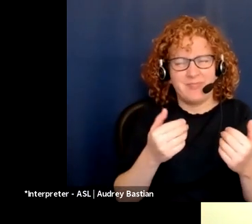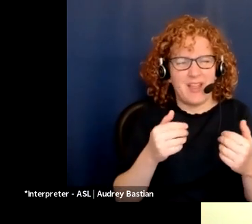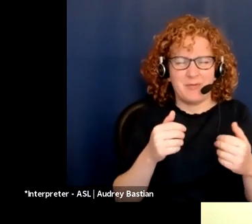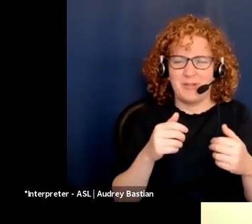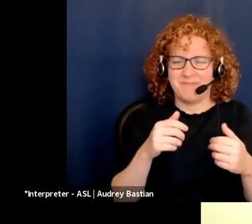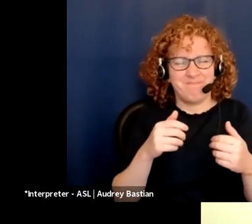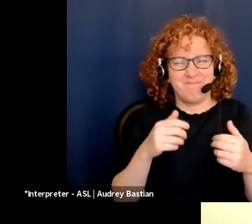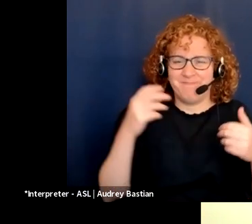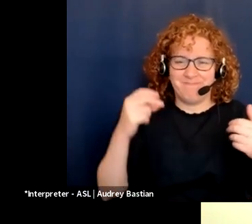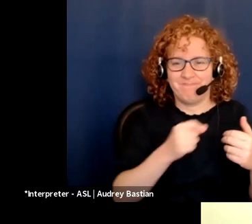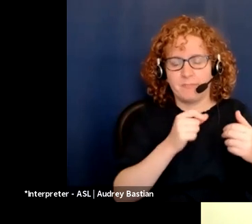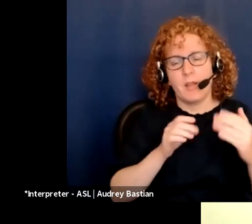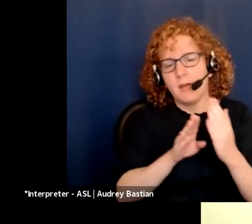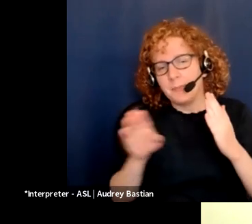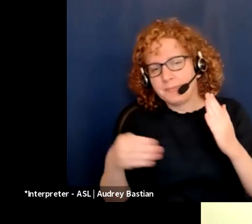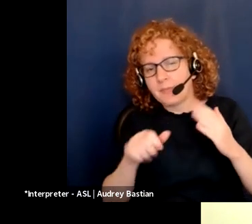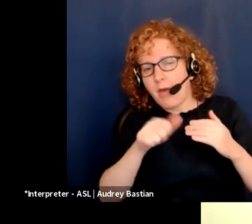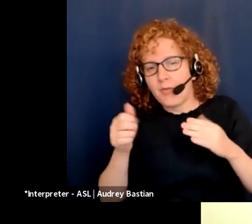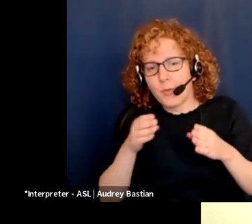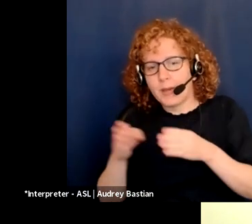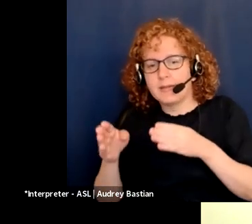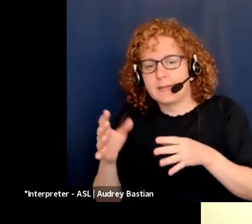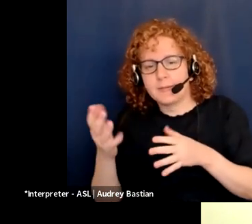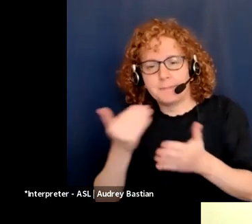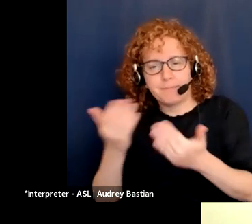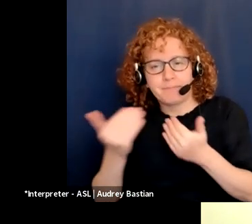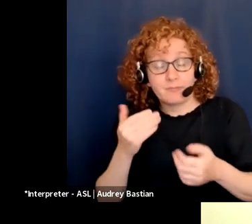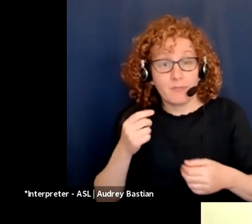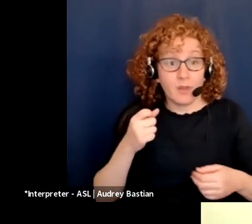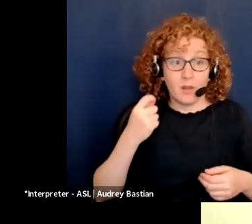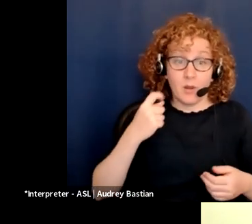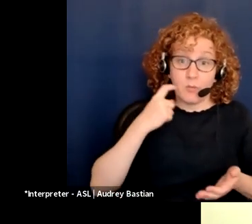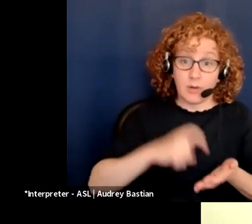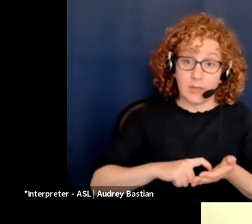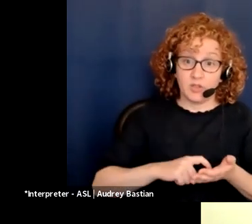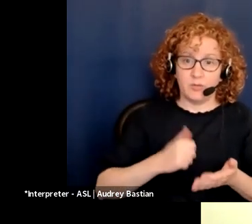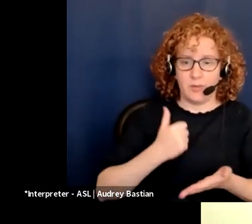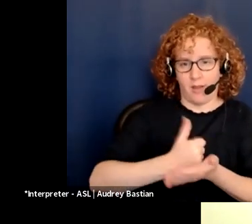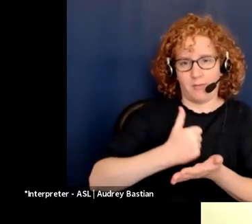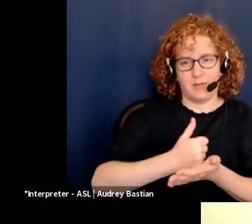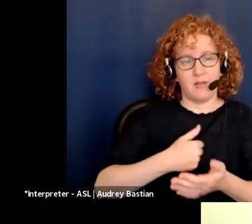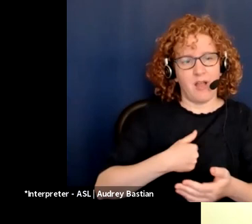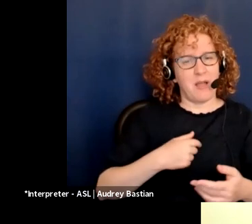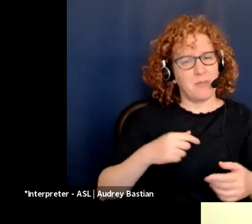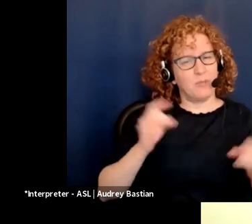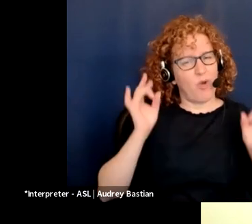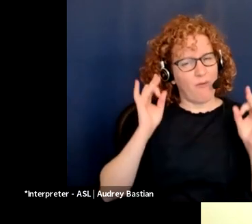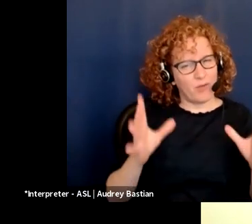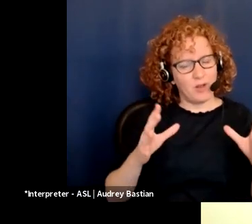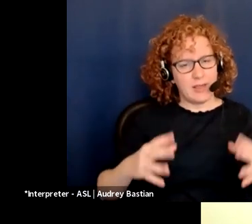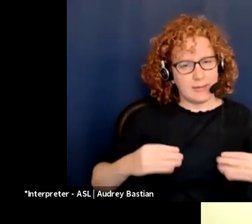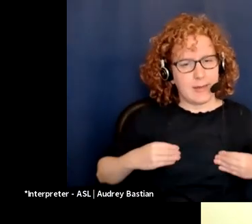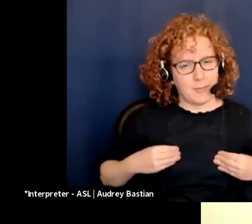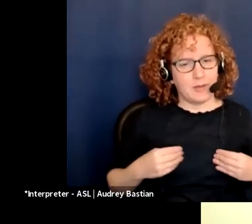Also, as Emily said, like the recognition helps. I'm really bad at taking a compliment, but I